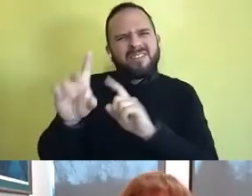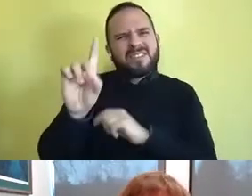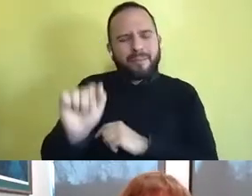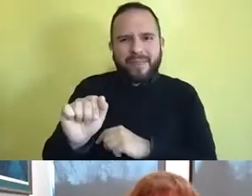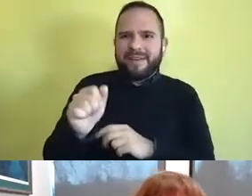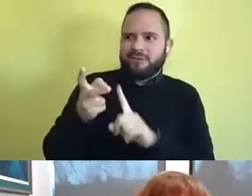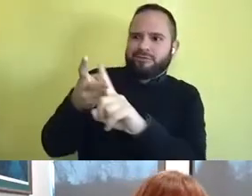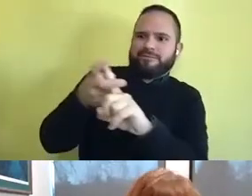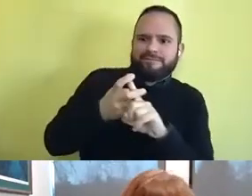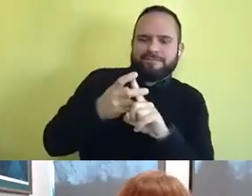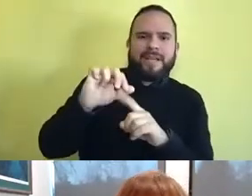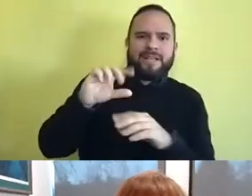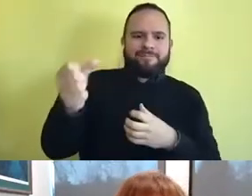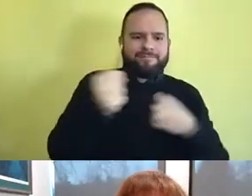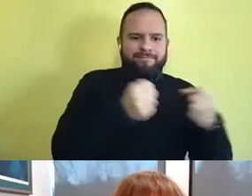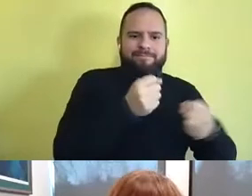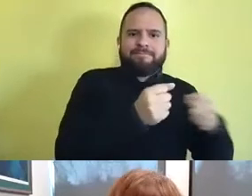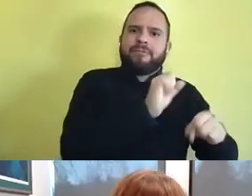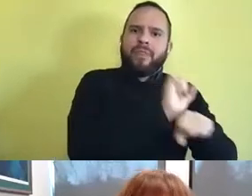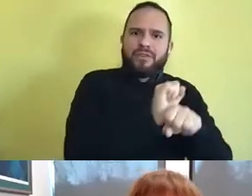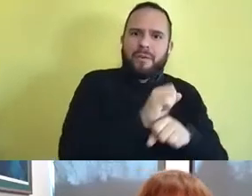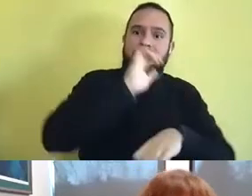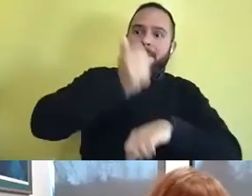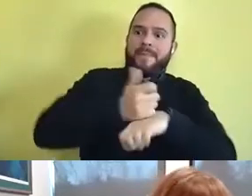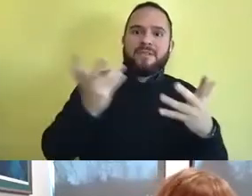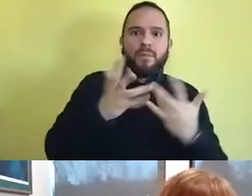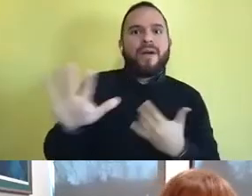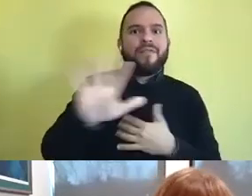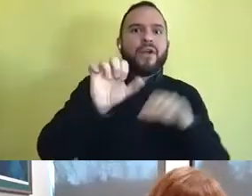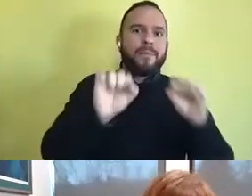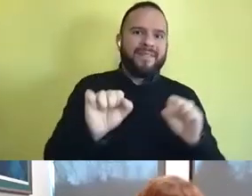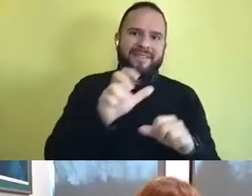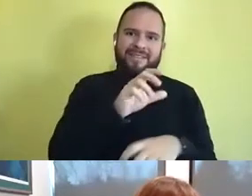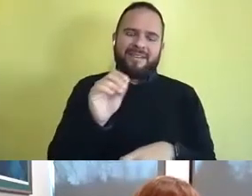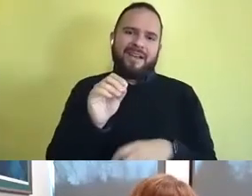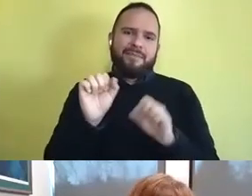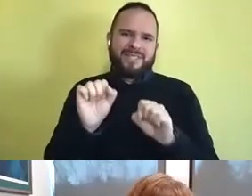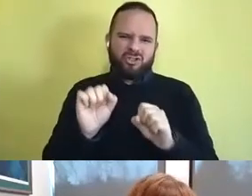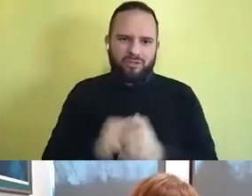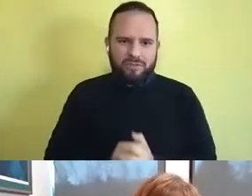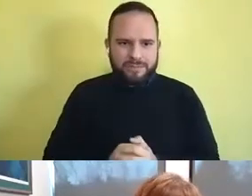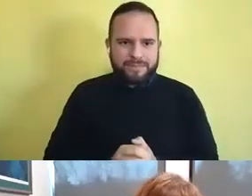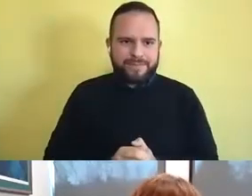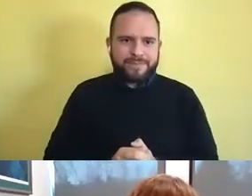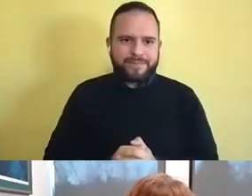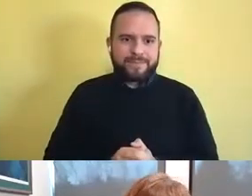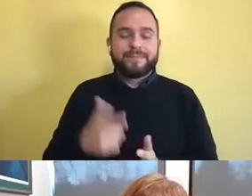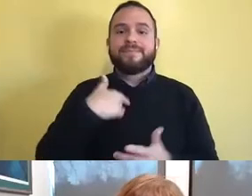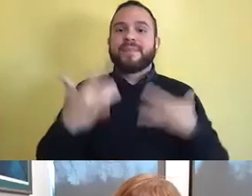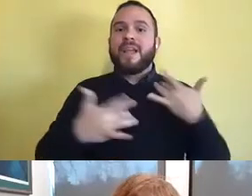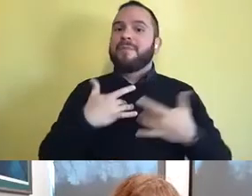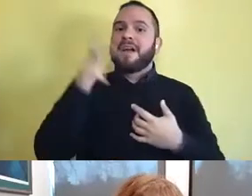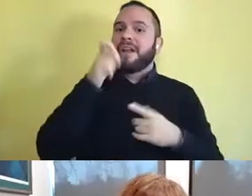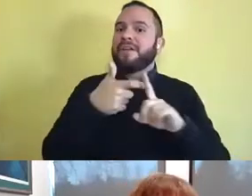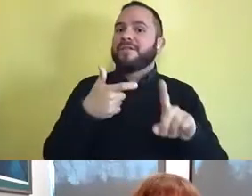on the basis of individual capability and potential. Next slide, please. I'm excited today to hear from our panel